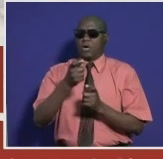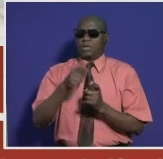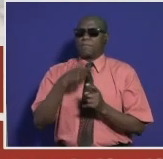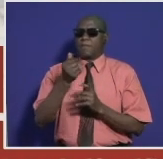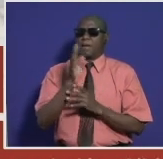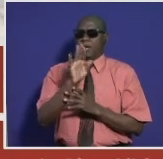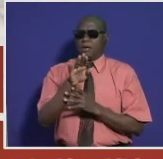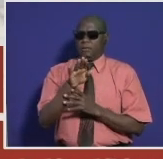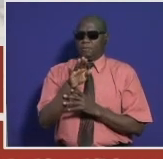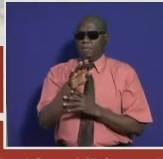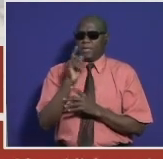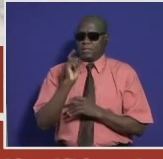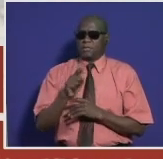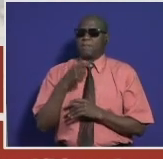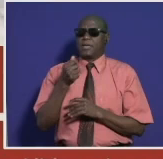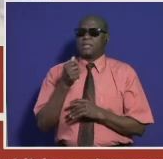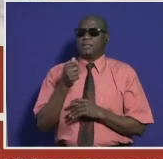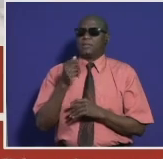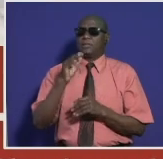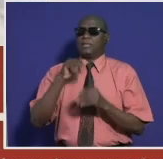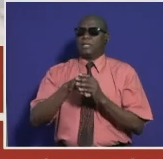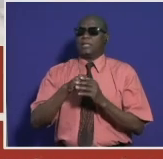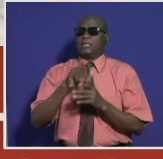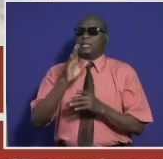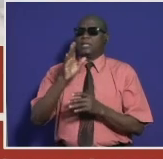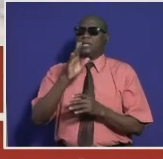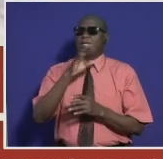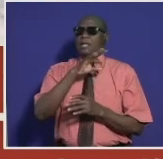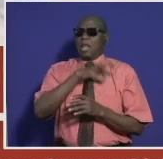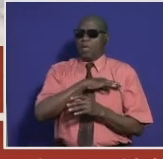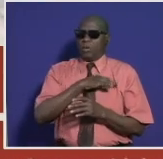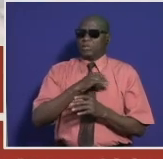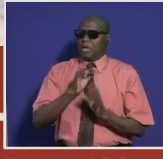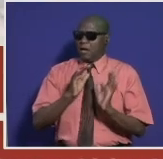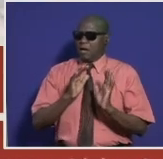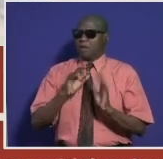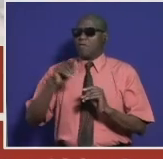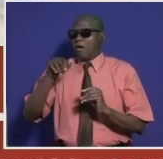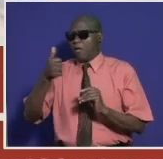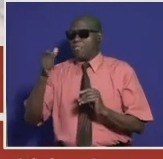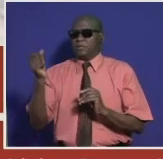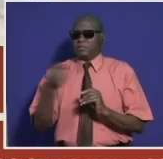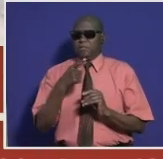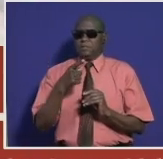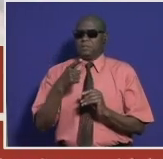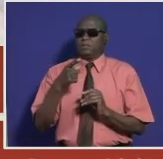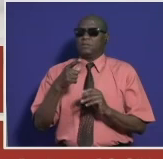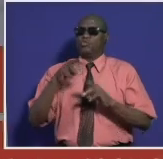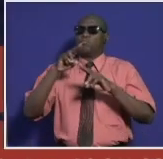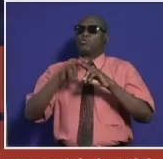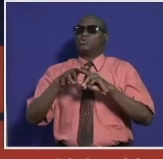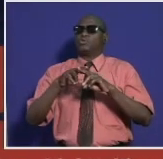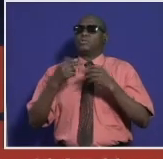should be paid, let alone the allowances, they should be paid salaries commensurate to the positions that they